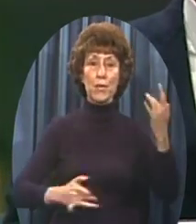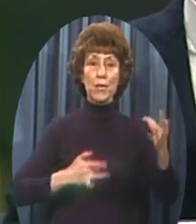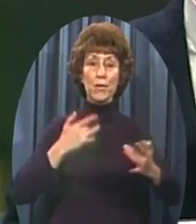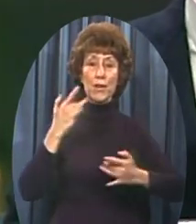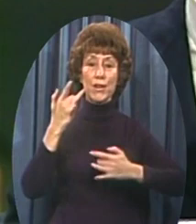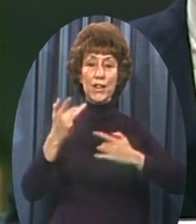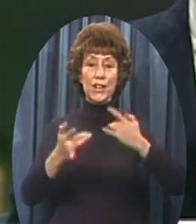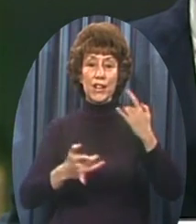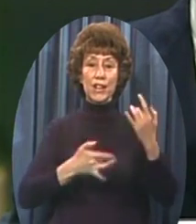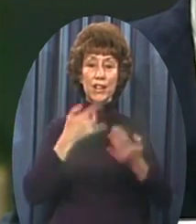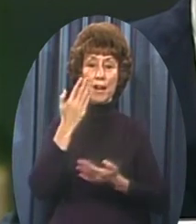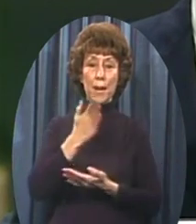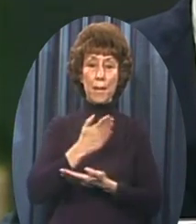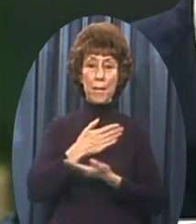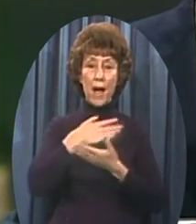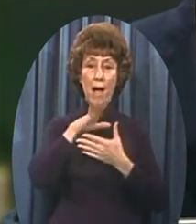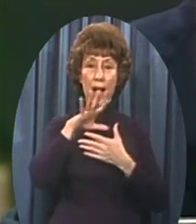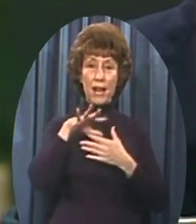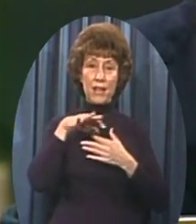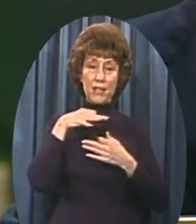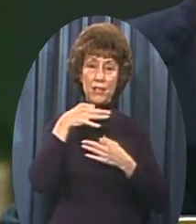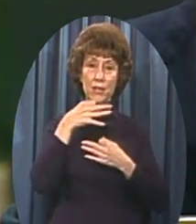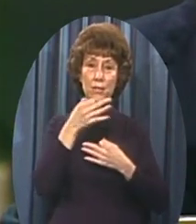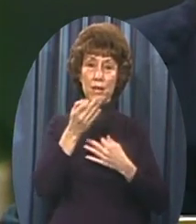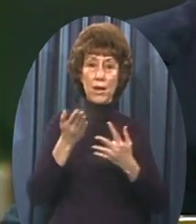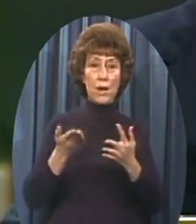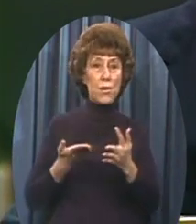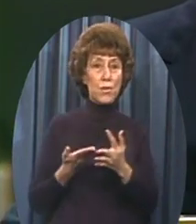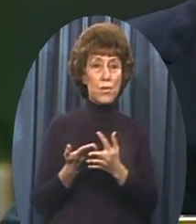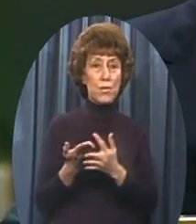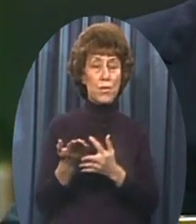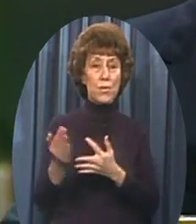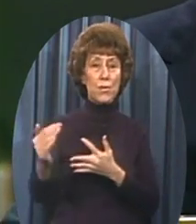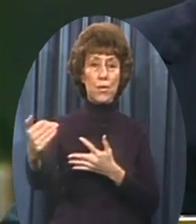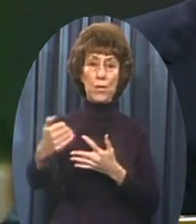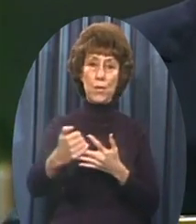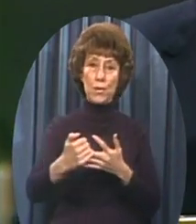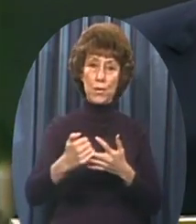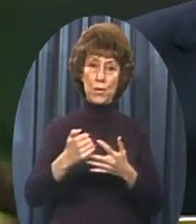thrills my spirit through and